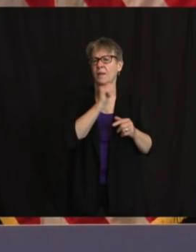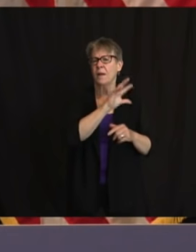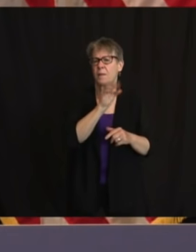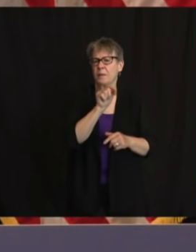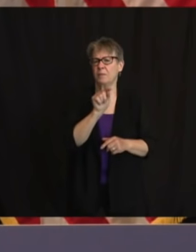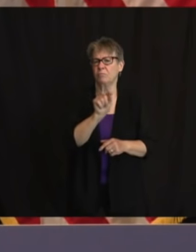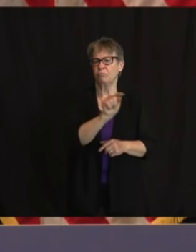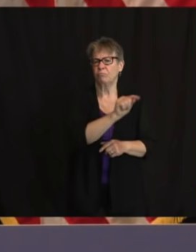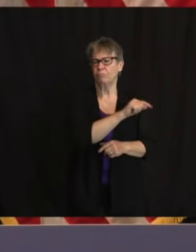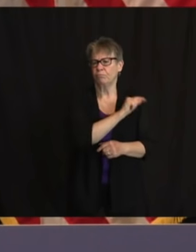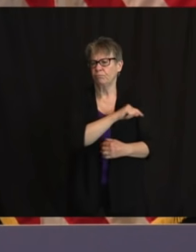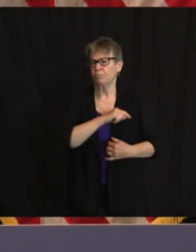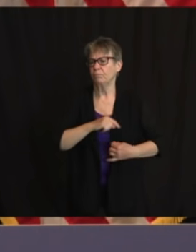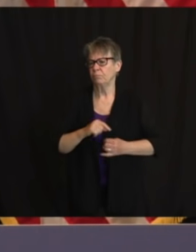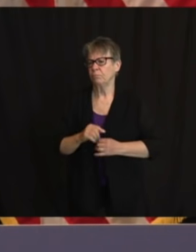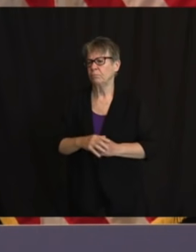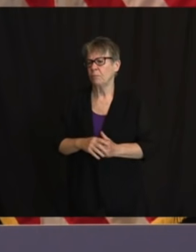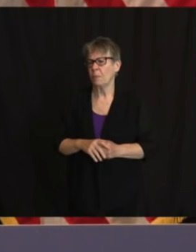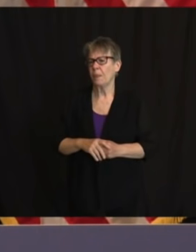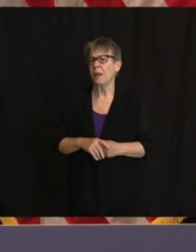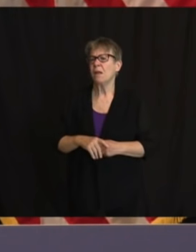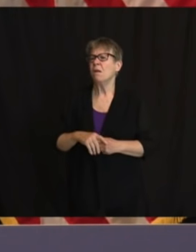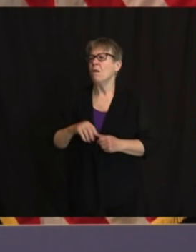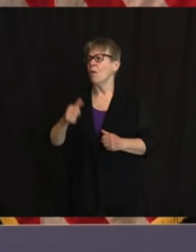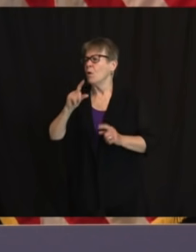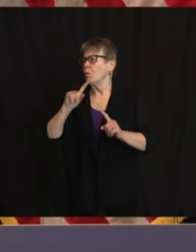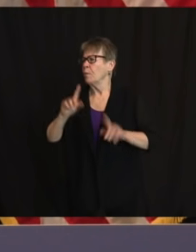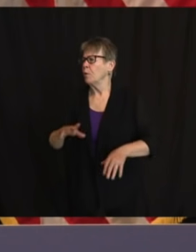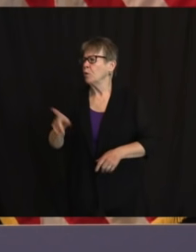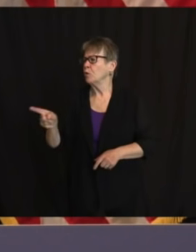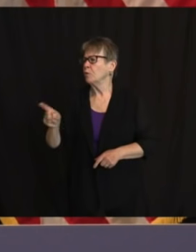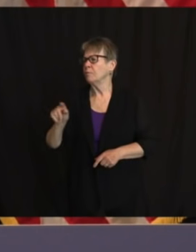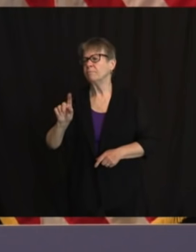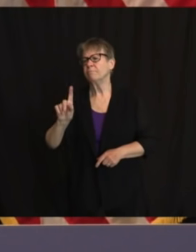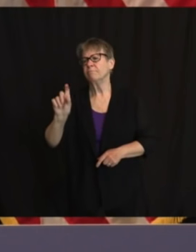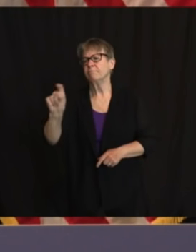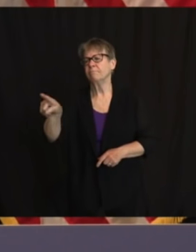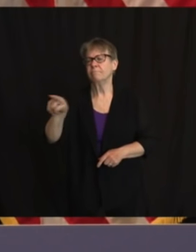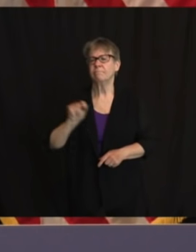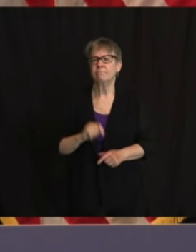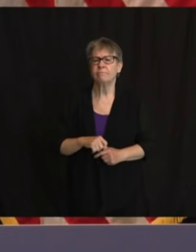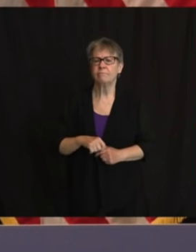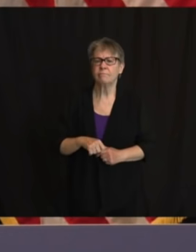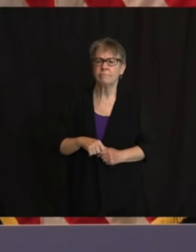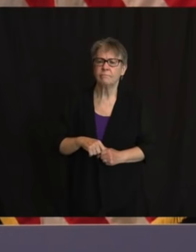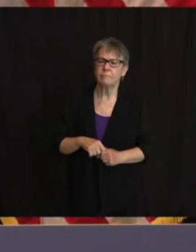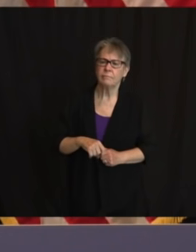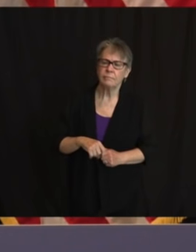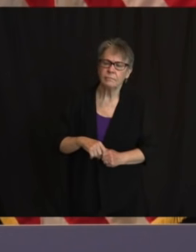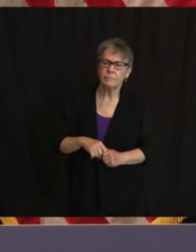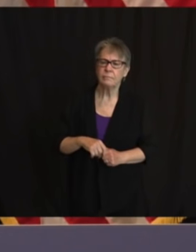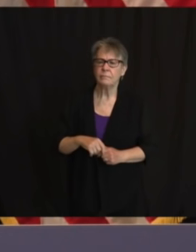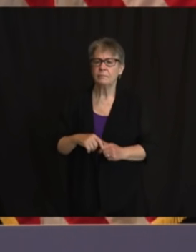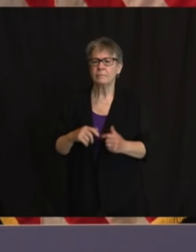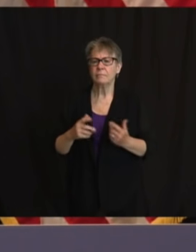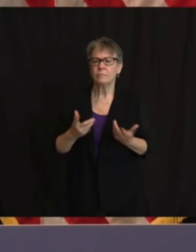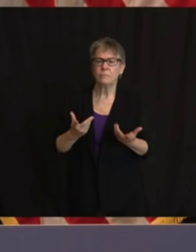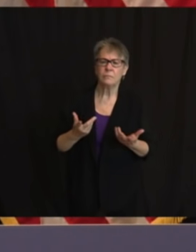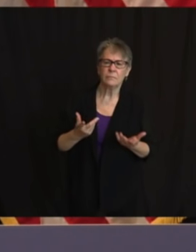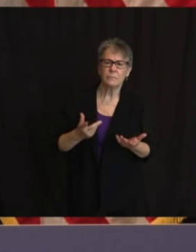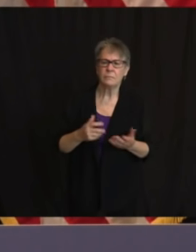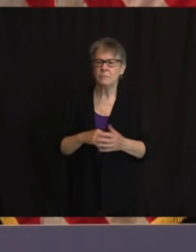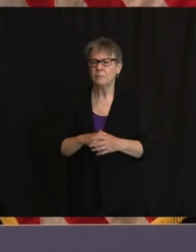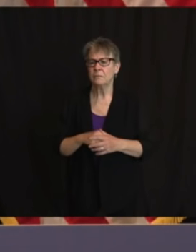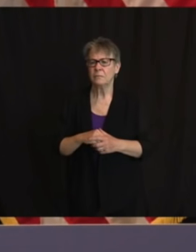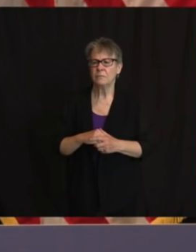Please. Good afternoon, Governor. What would you have needed to have seen in the data in order to be confident in opening schools again? Why didn't you decide